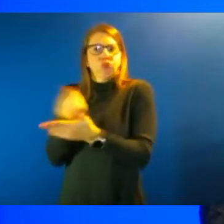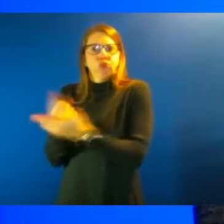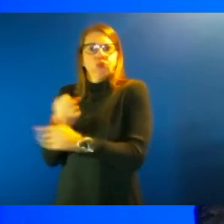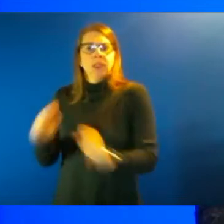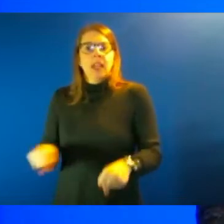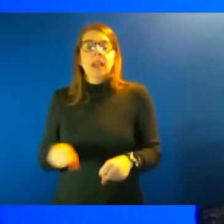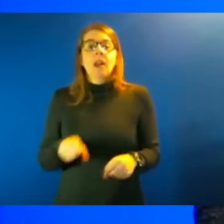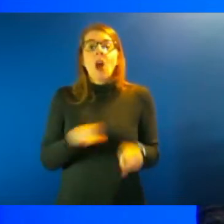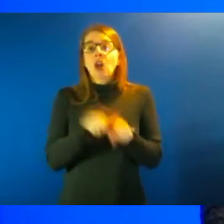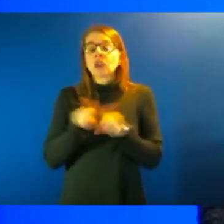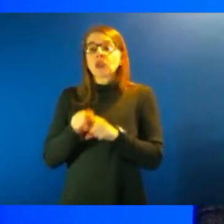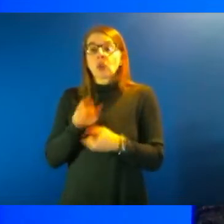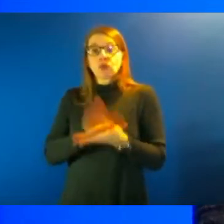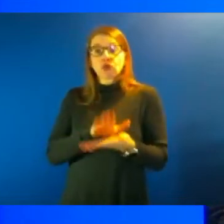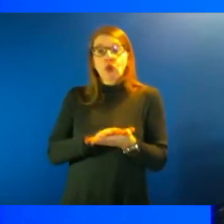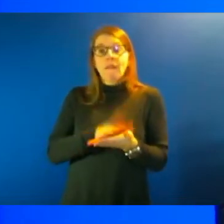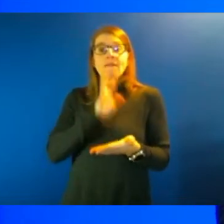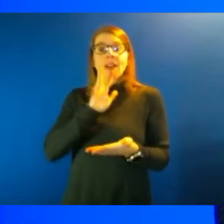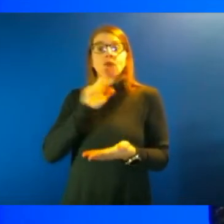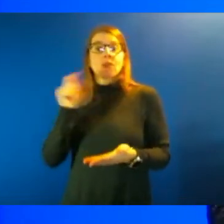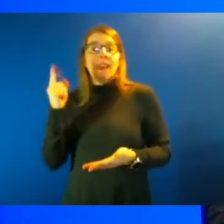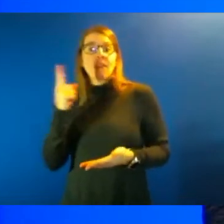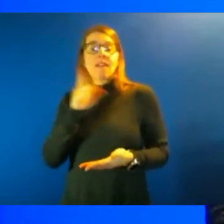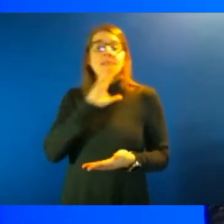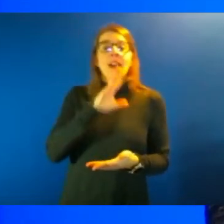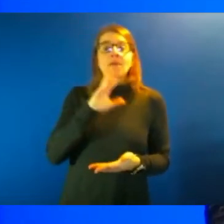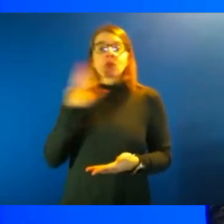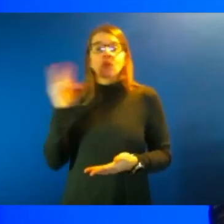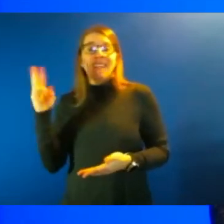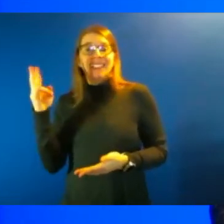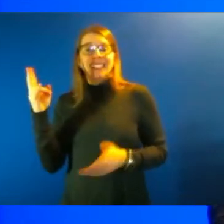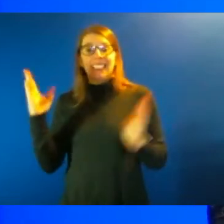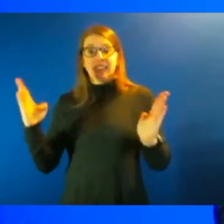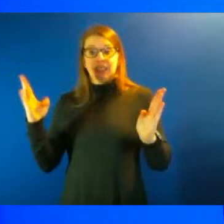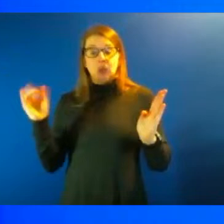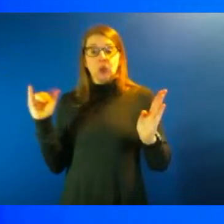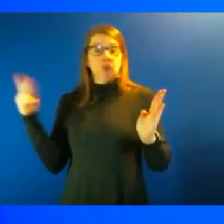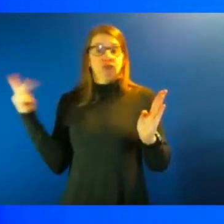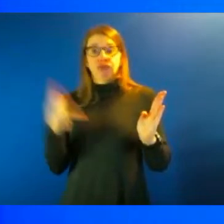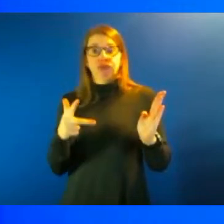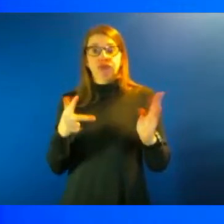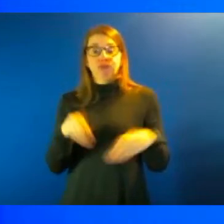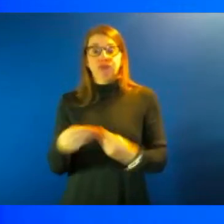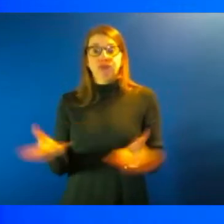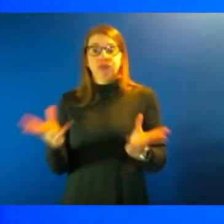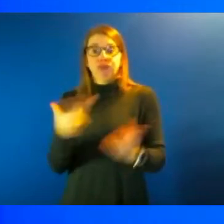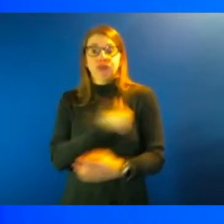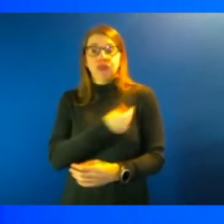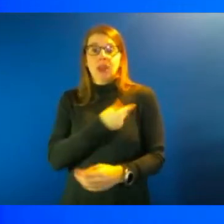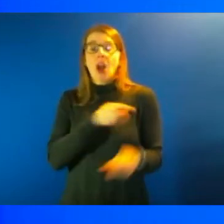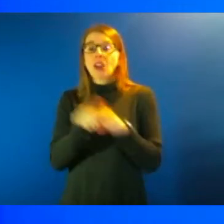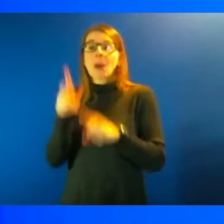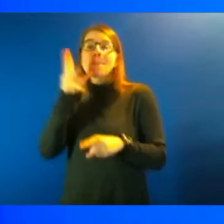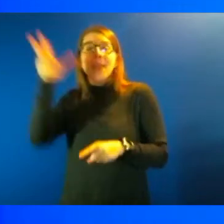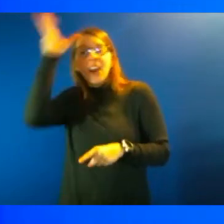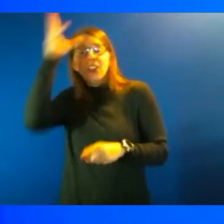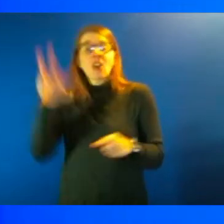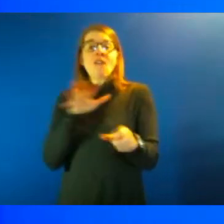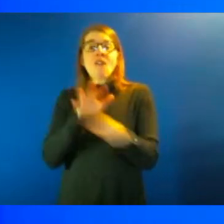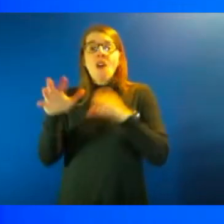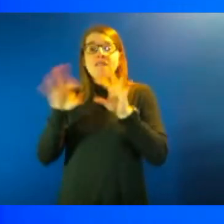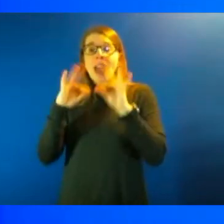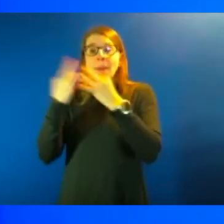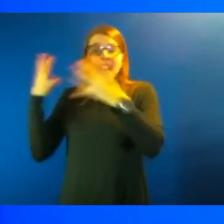those 5 to 11-year-olds, 5 to 17-year-olds, but also in situations where the parents can get vaccinated, whole families can get vaccinated